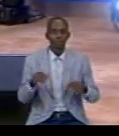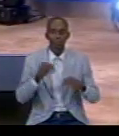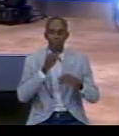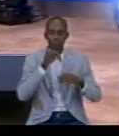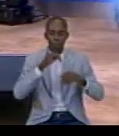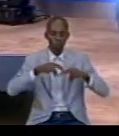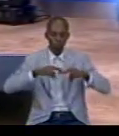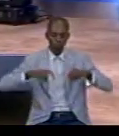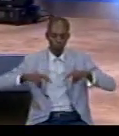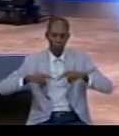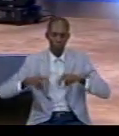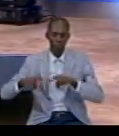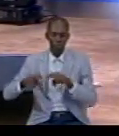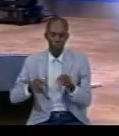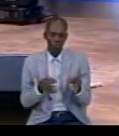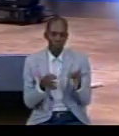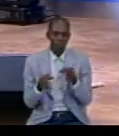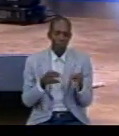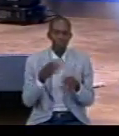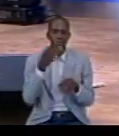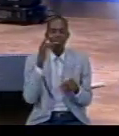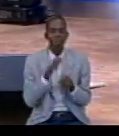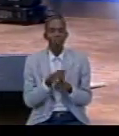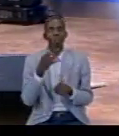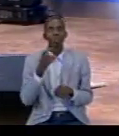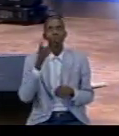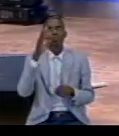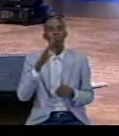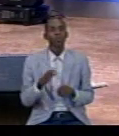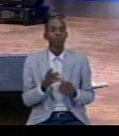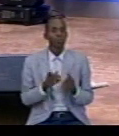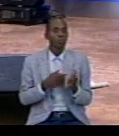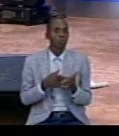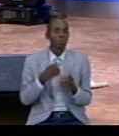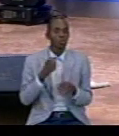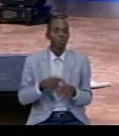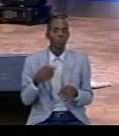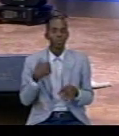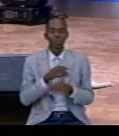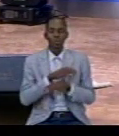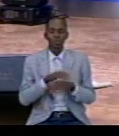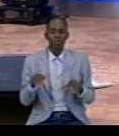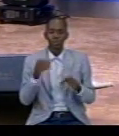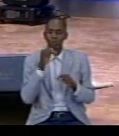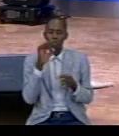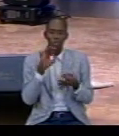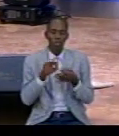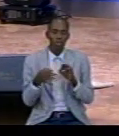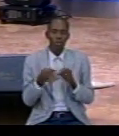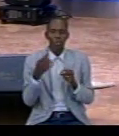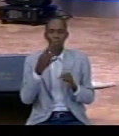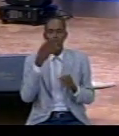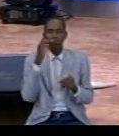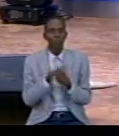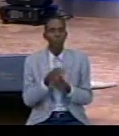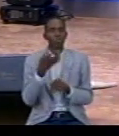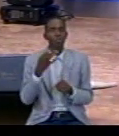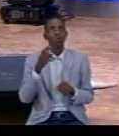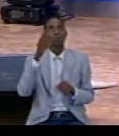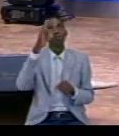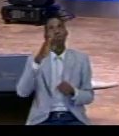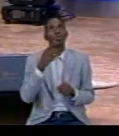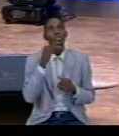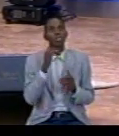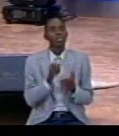analyze the promise of God. Many times we do not properly interpret the promise of God. It says anything.